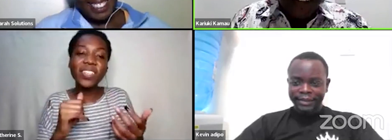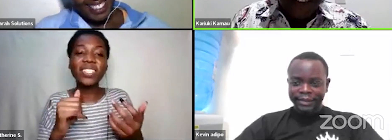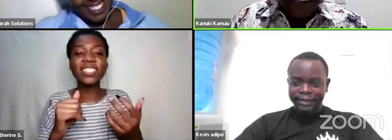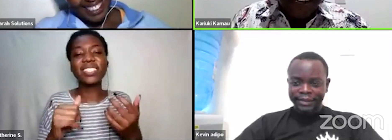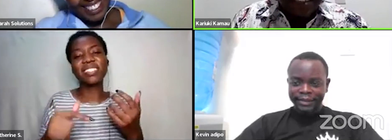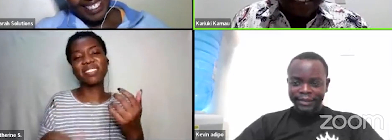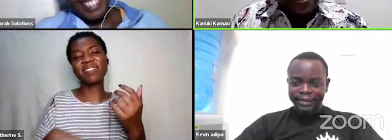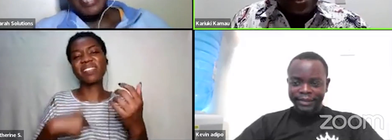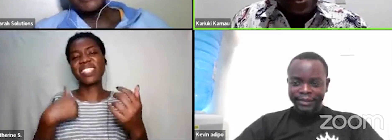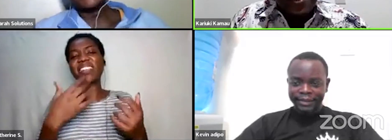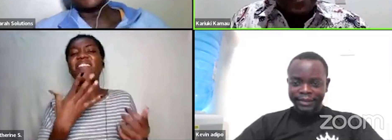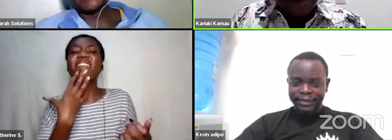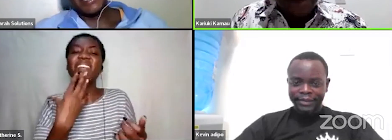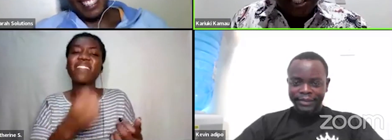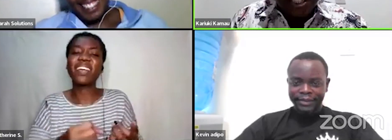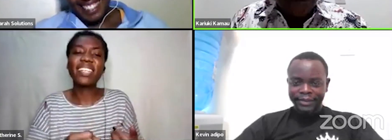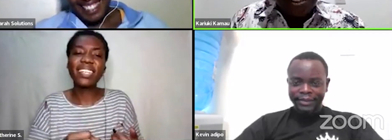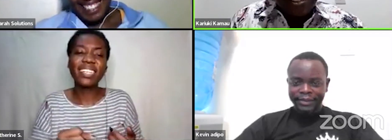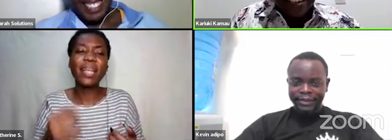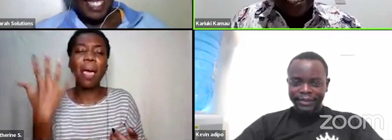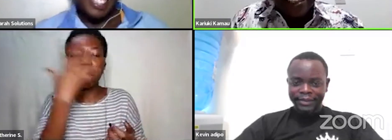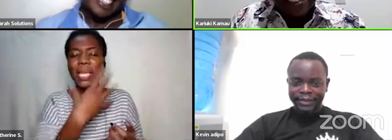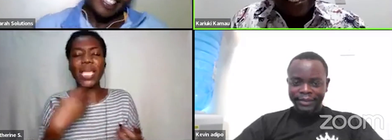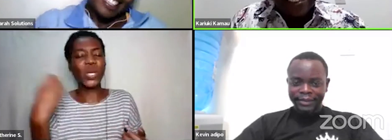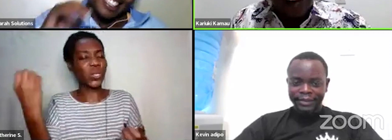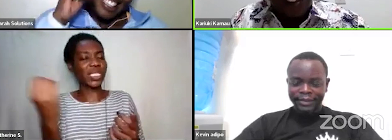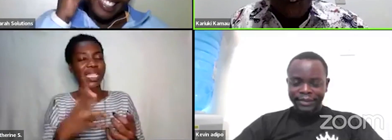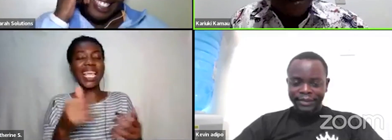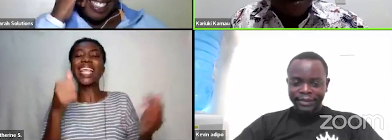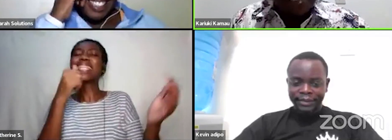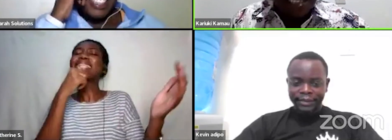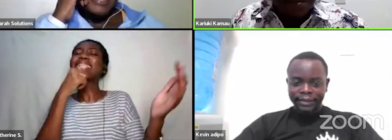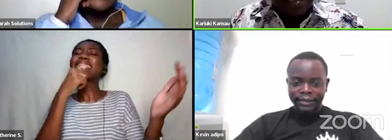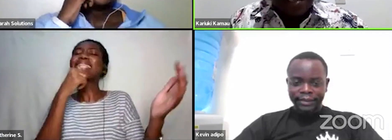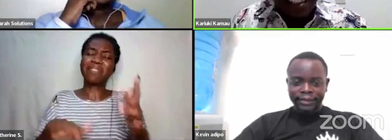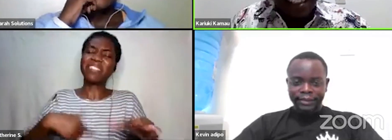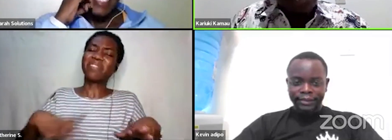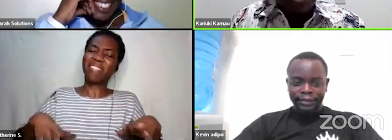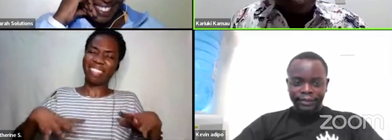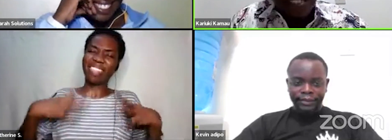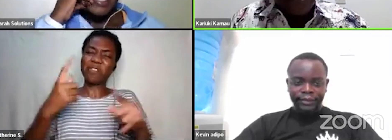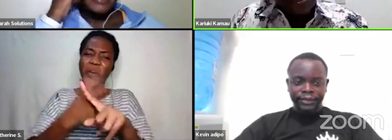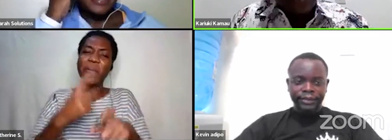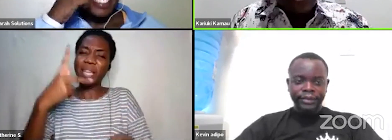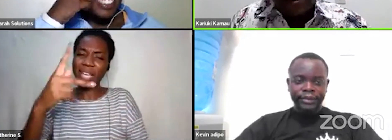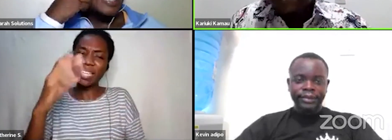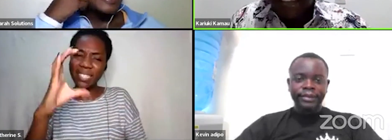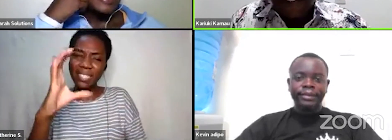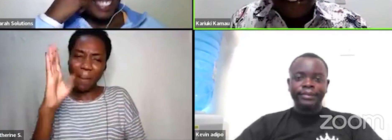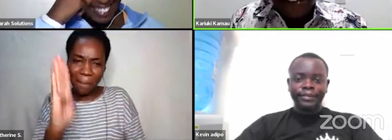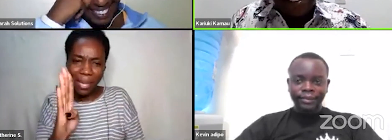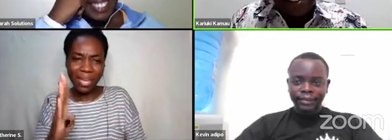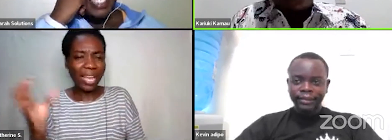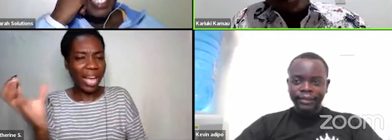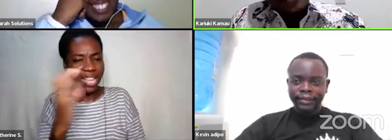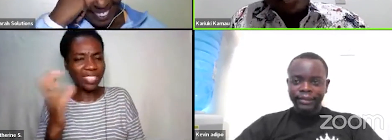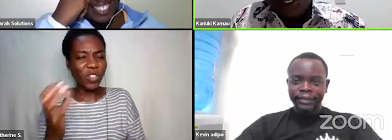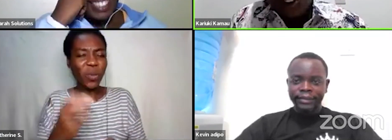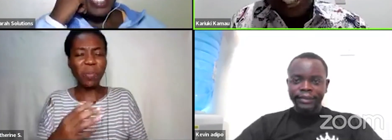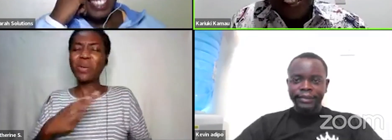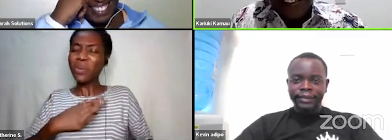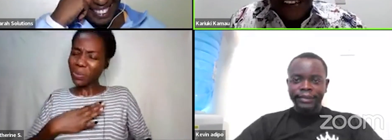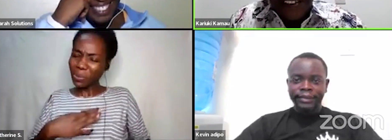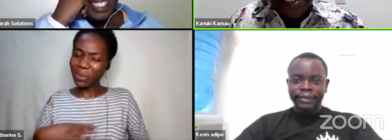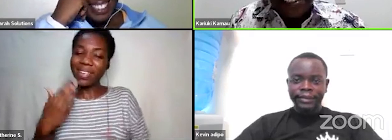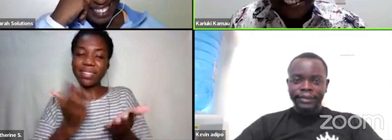feeling the 500. The beauty was the letter that I got from KCB, customer satisfied with my service. It's